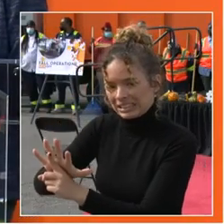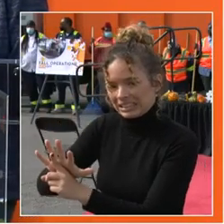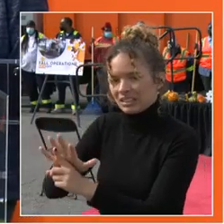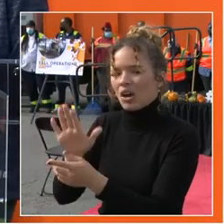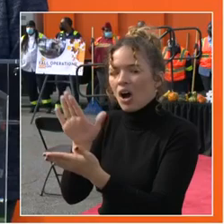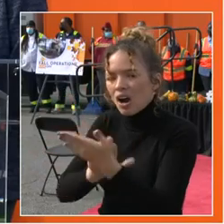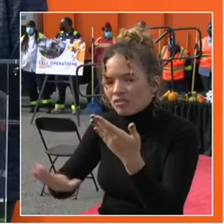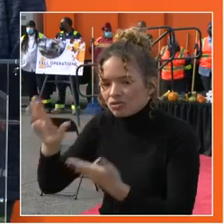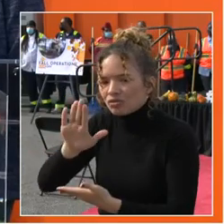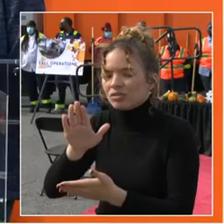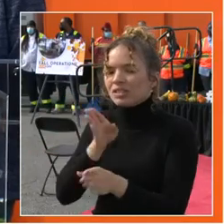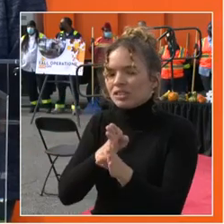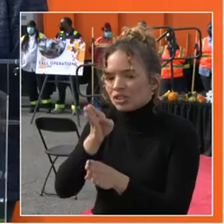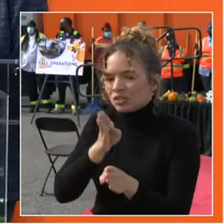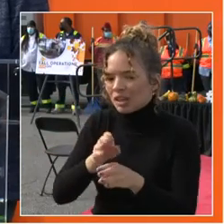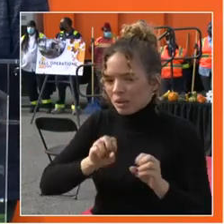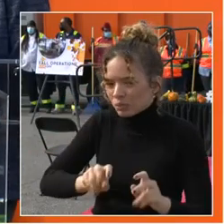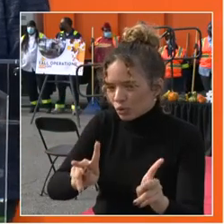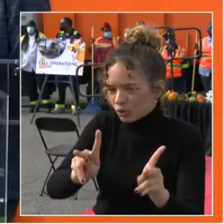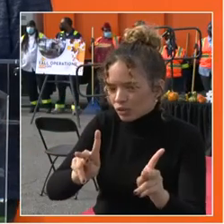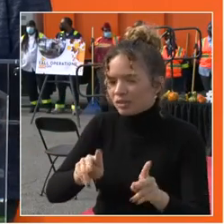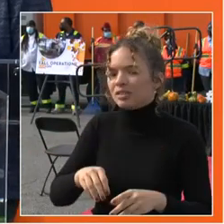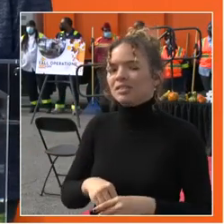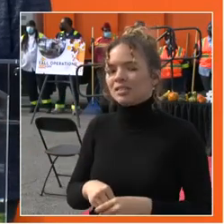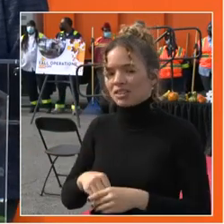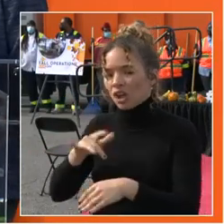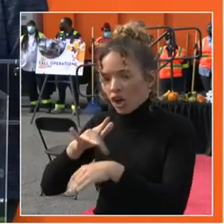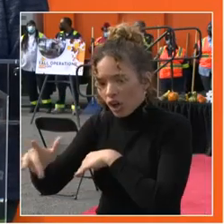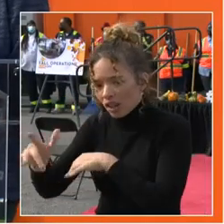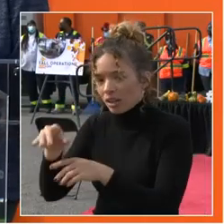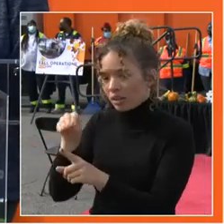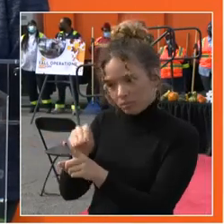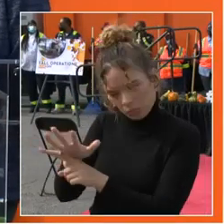early so that you know, starting right now, you may not